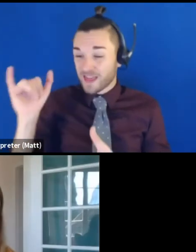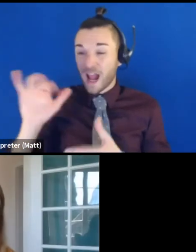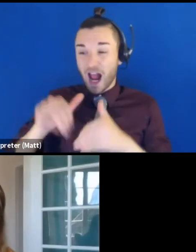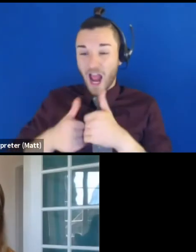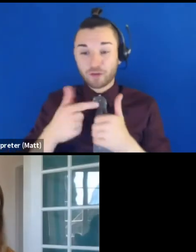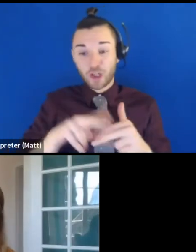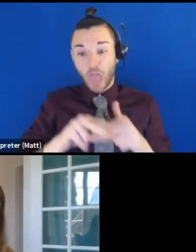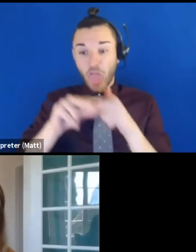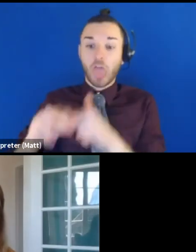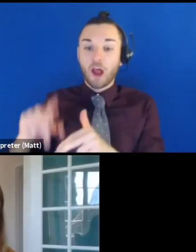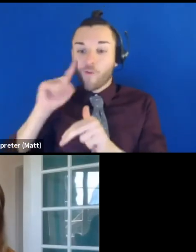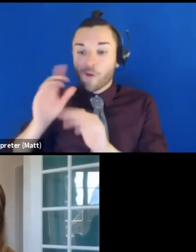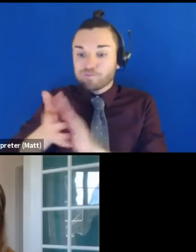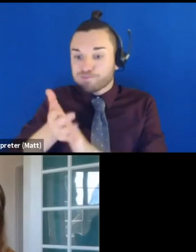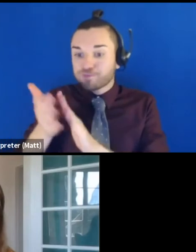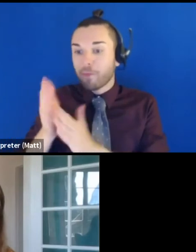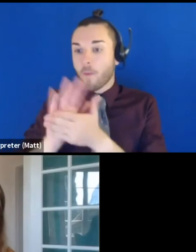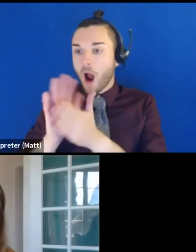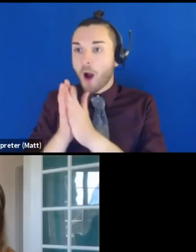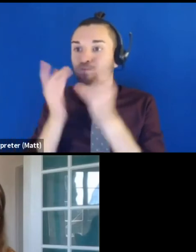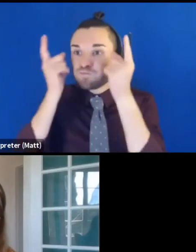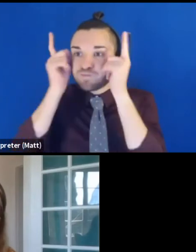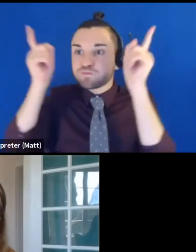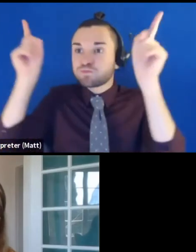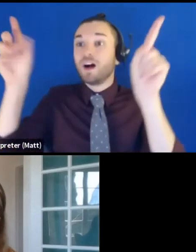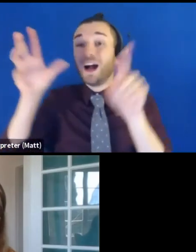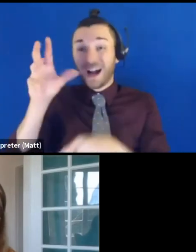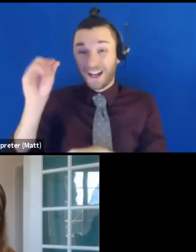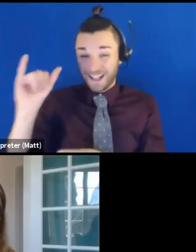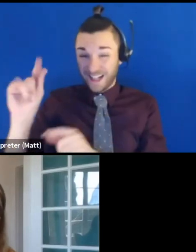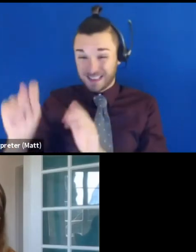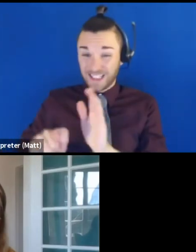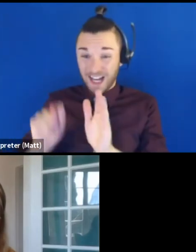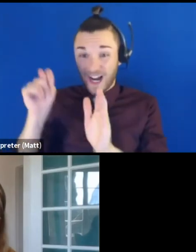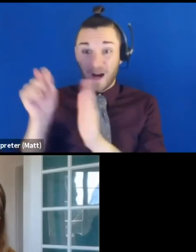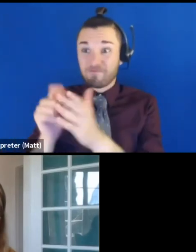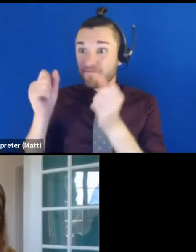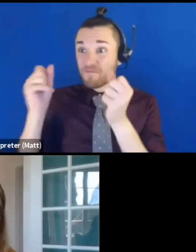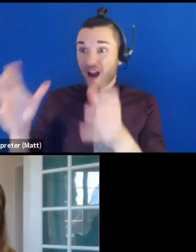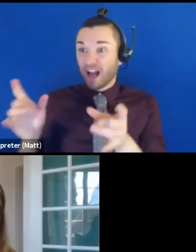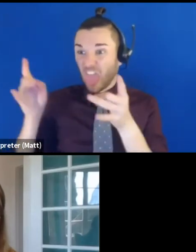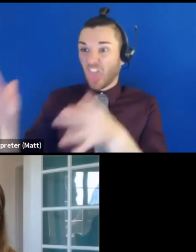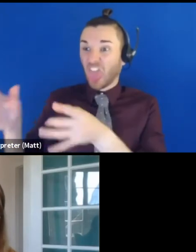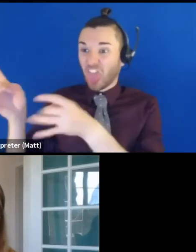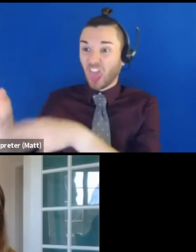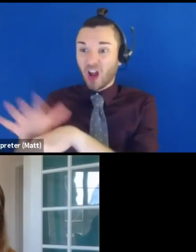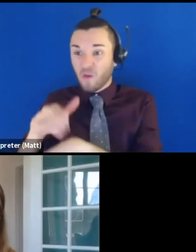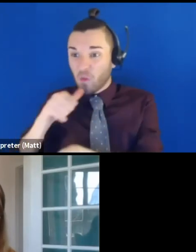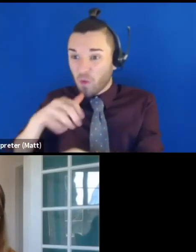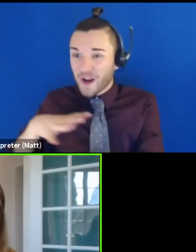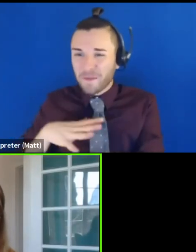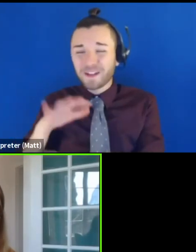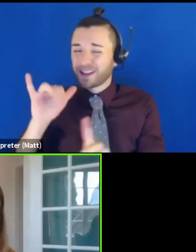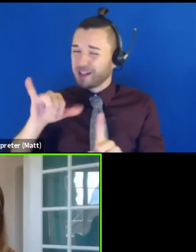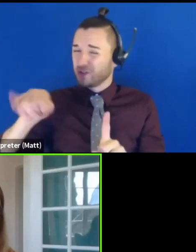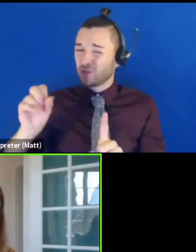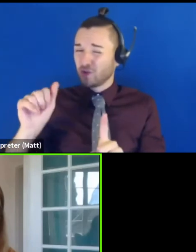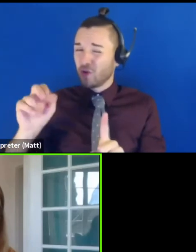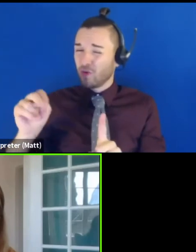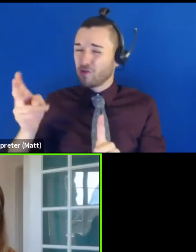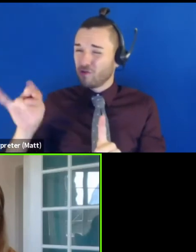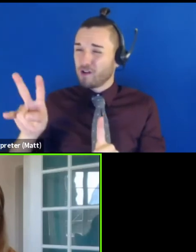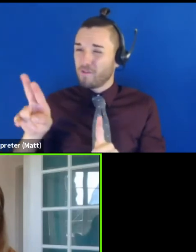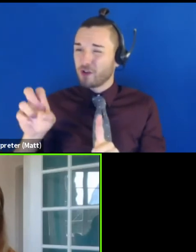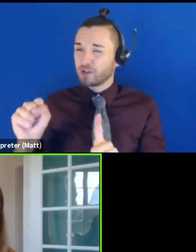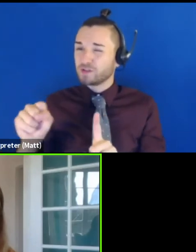success and it matching with the misogyny of the time. And it's like, she's a very complicated figure in this. I think Amy Schumer